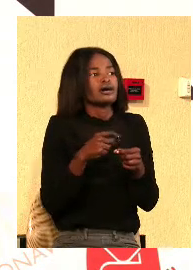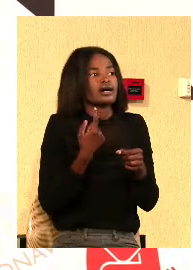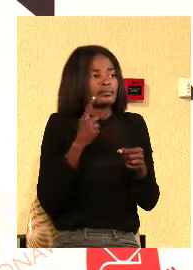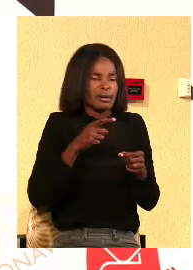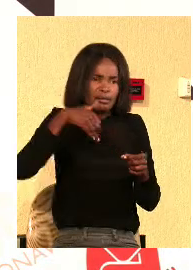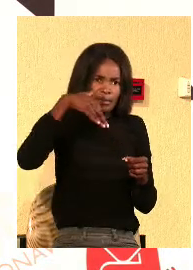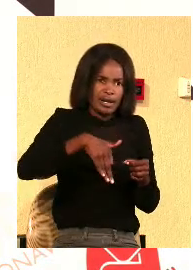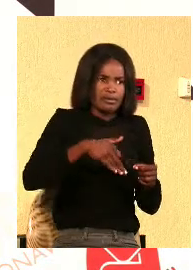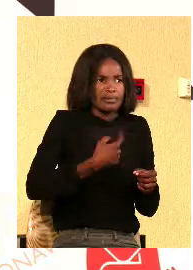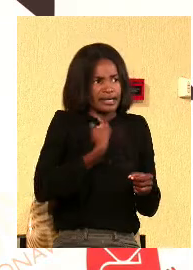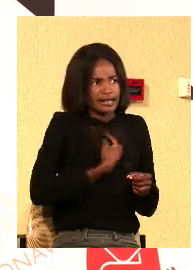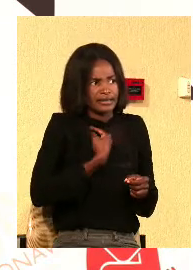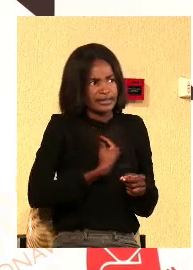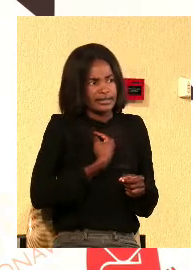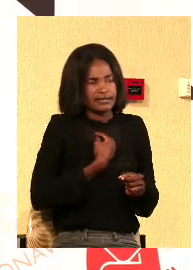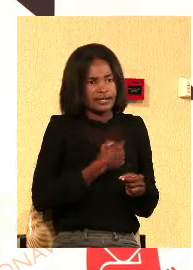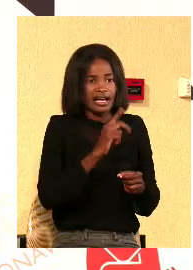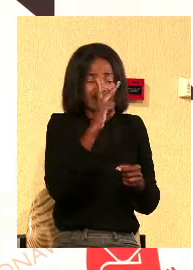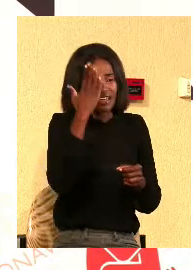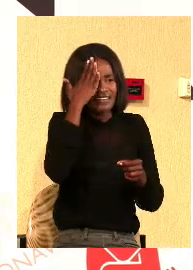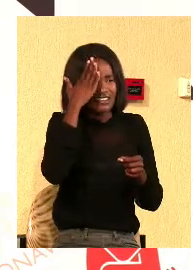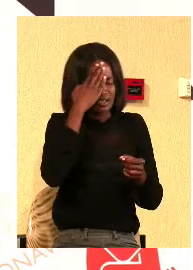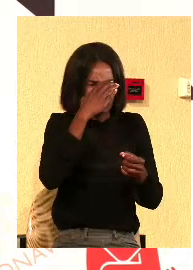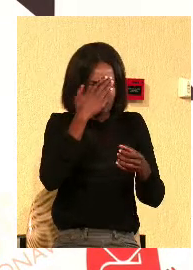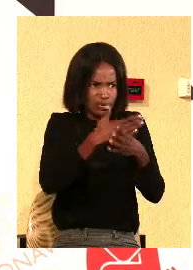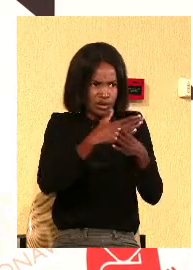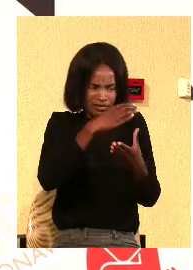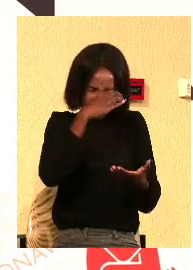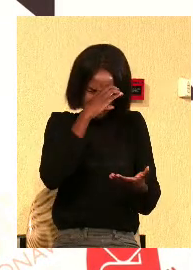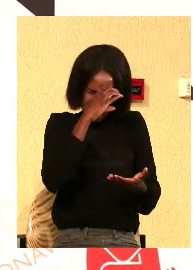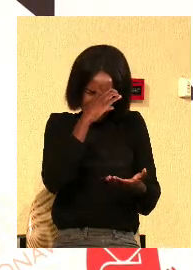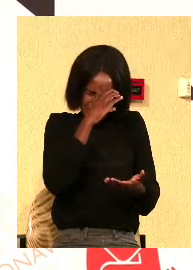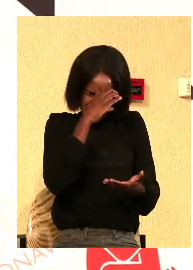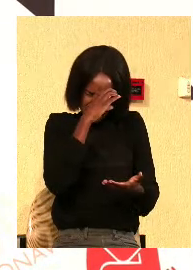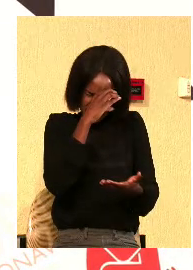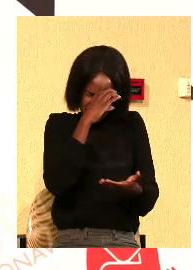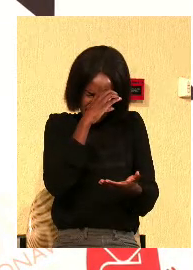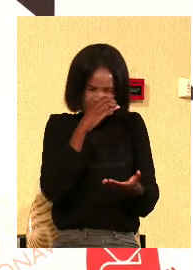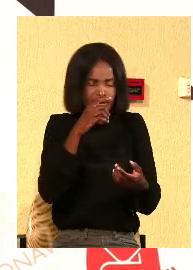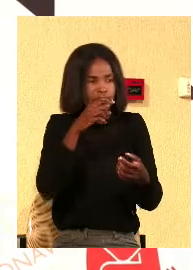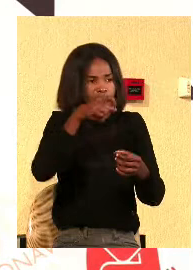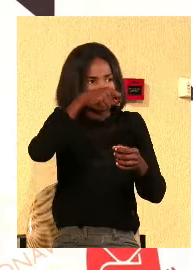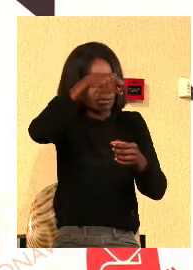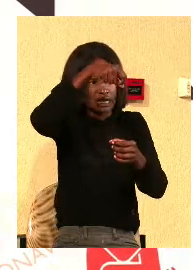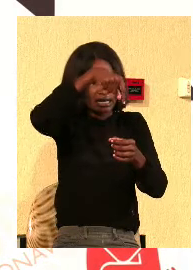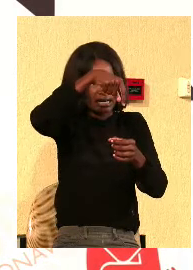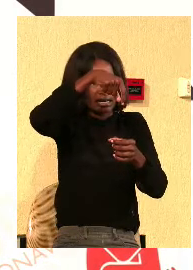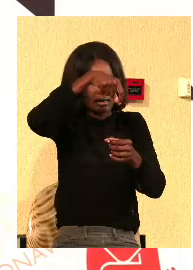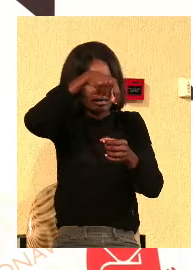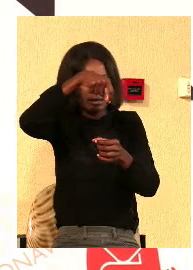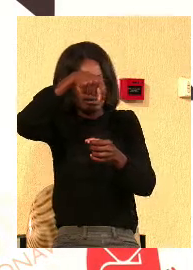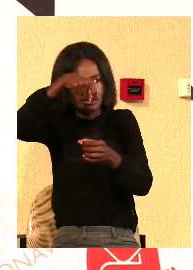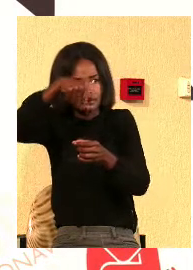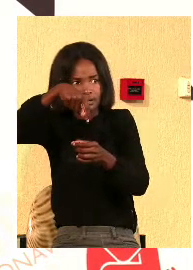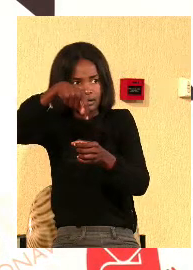those technical people are already there. It's a matter of once those particular reagents are available,